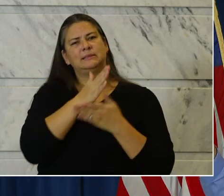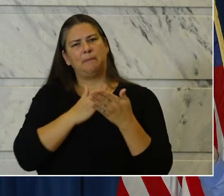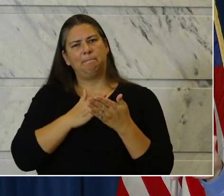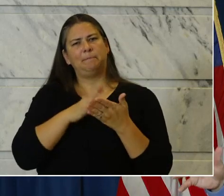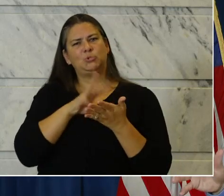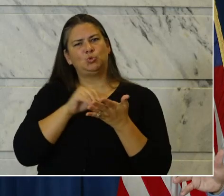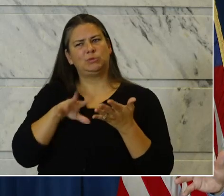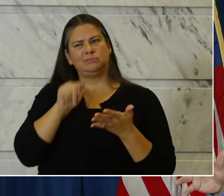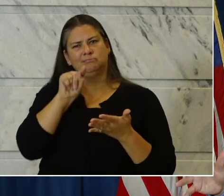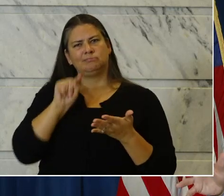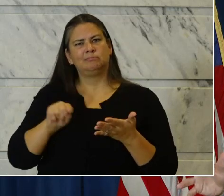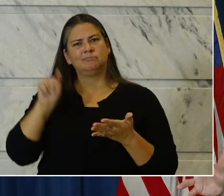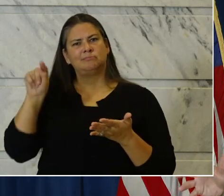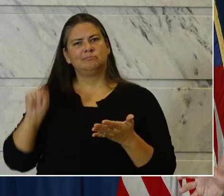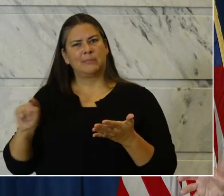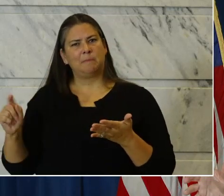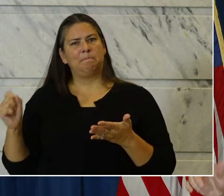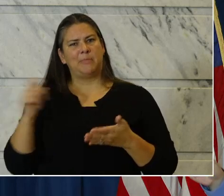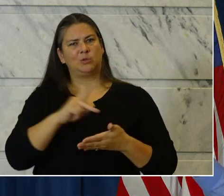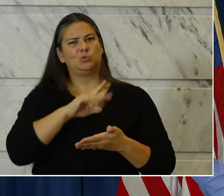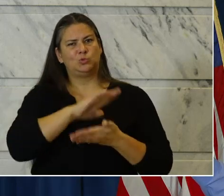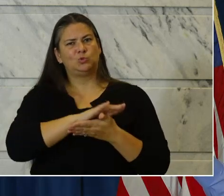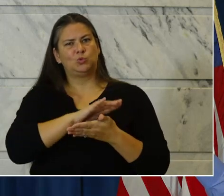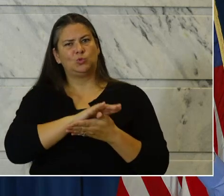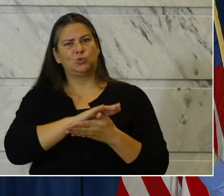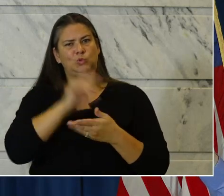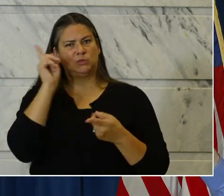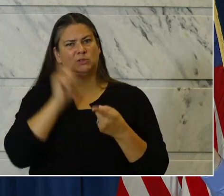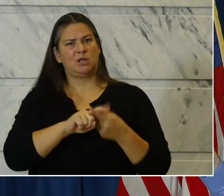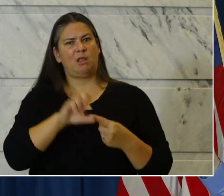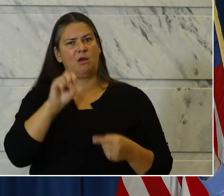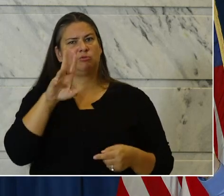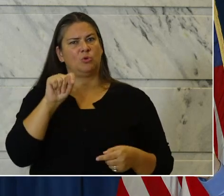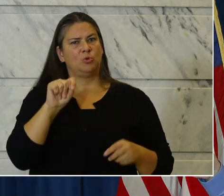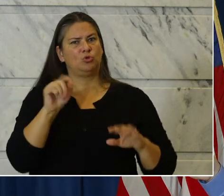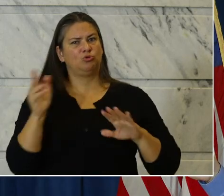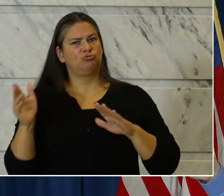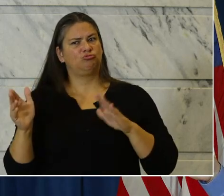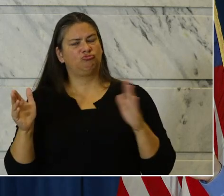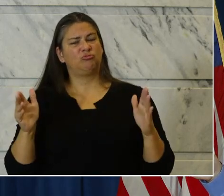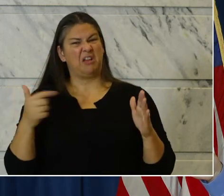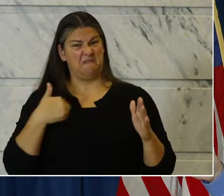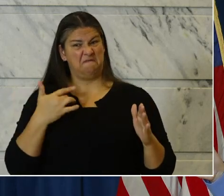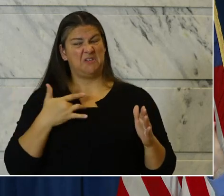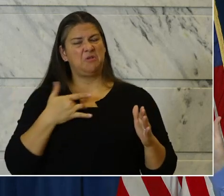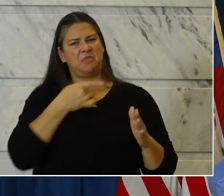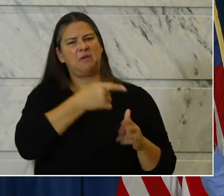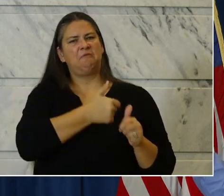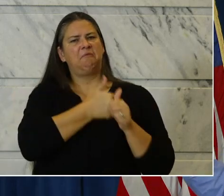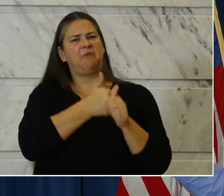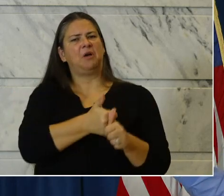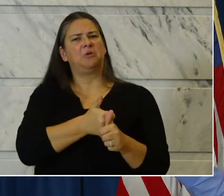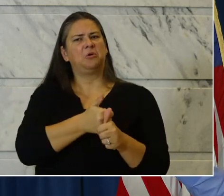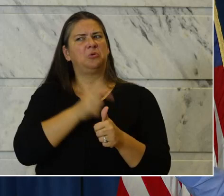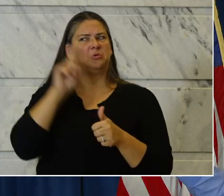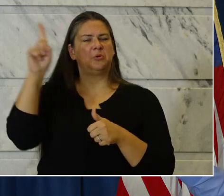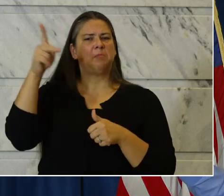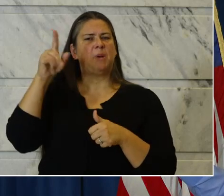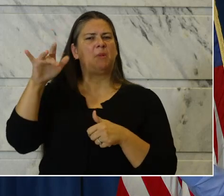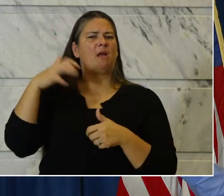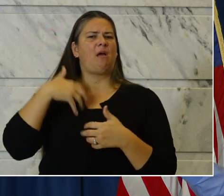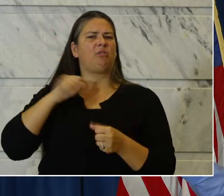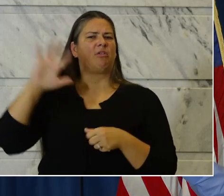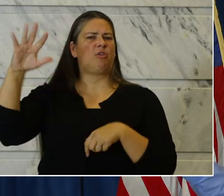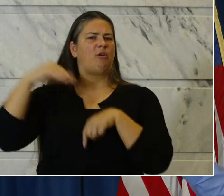until somewhere in mid-October, I think, when they're going to look. I think it fits with the advice that public health has provided. To my knowledge,